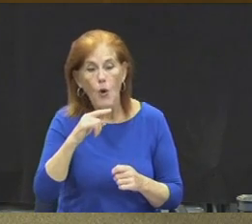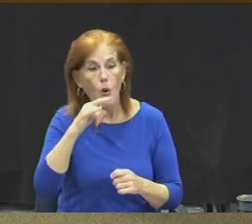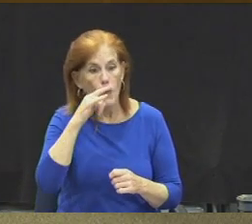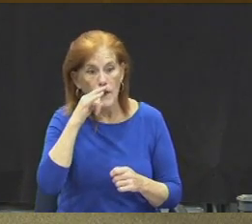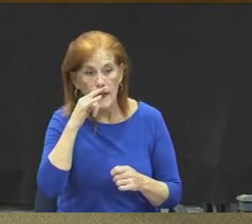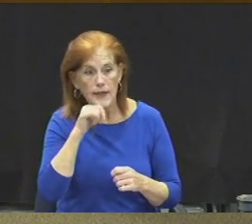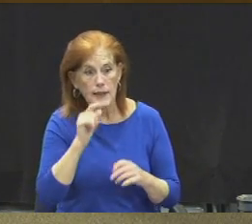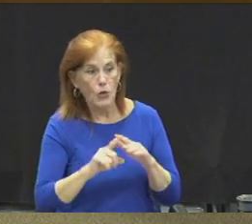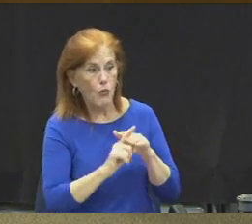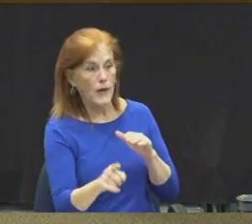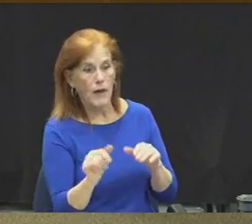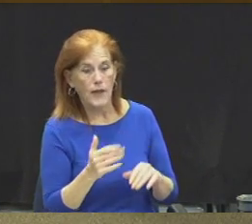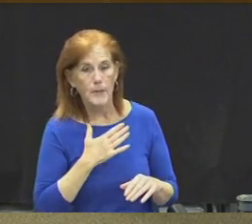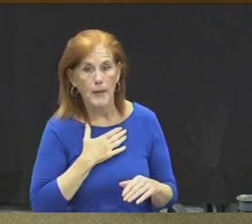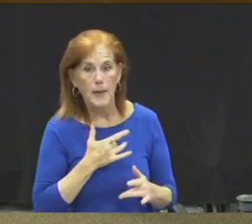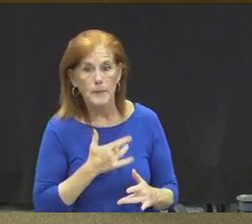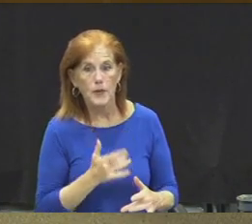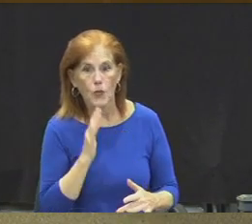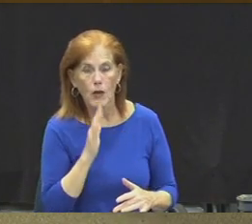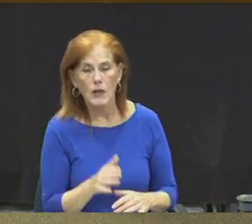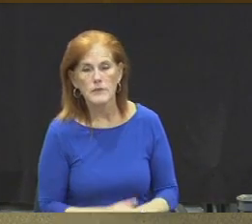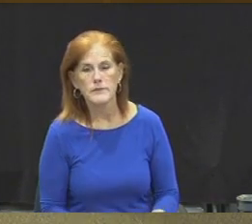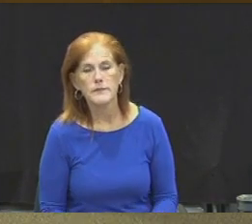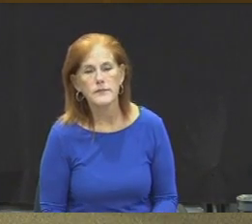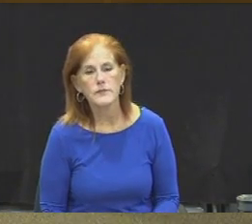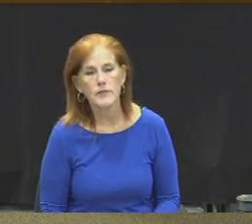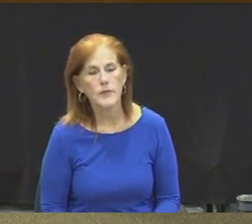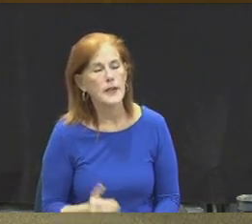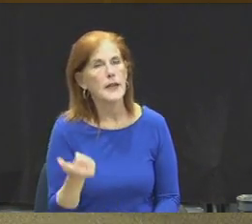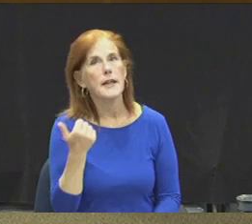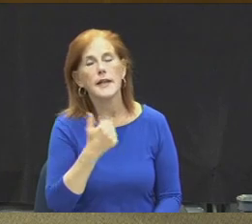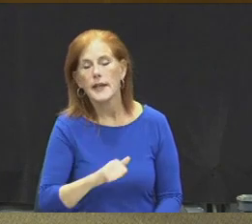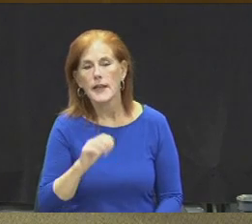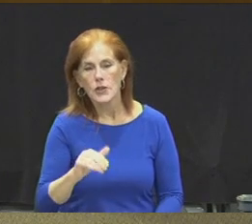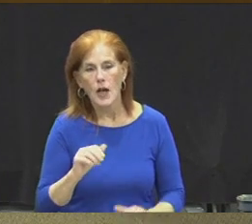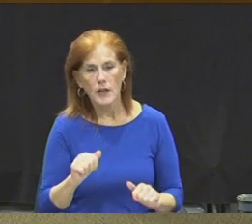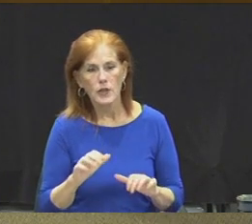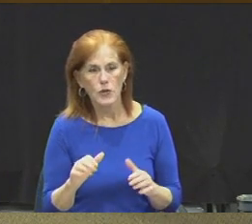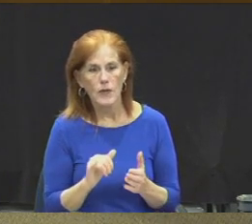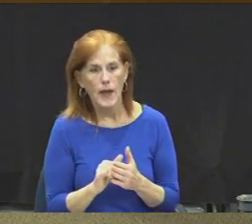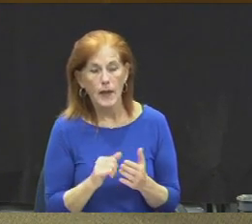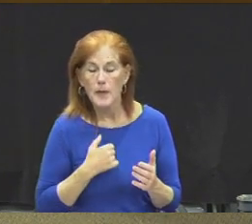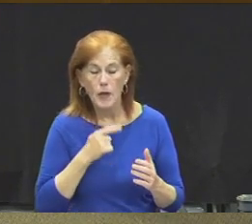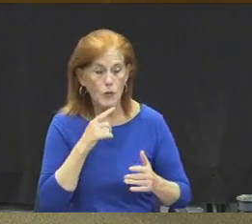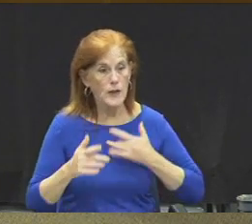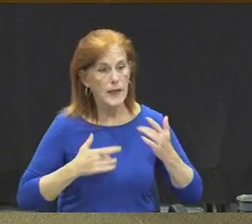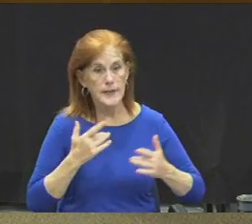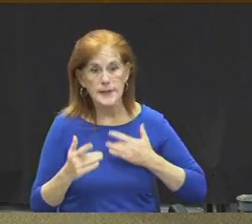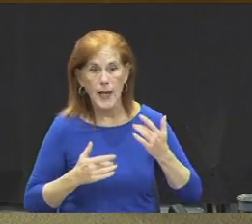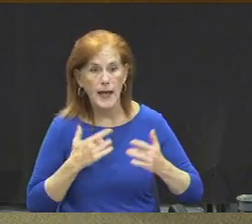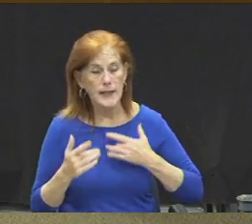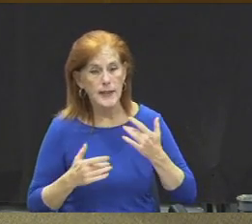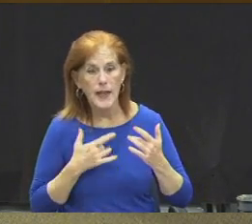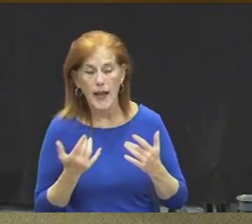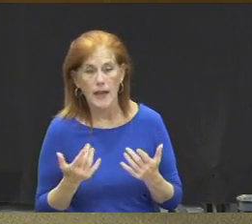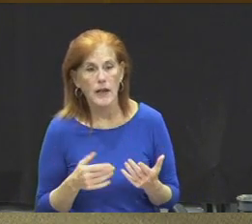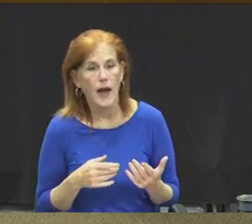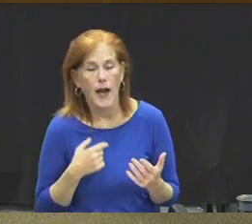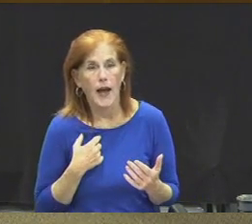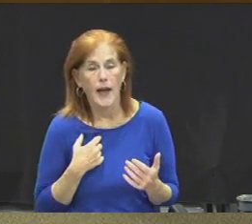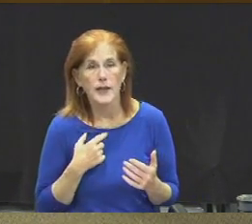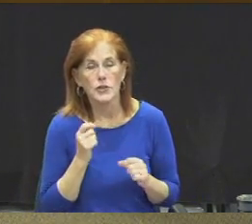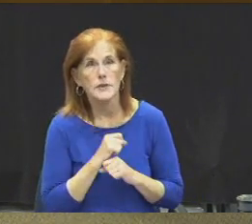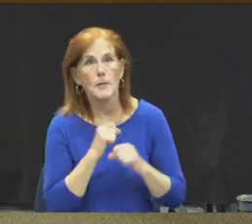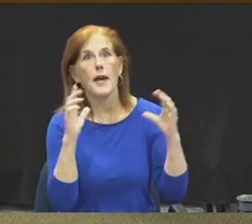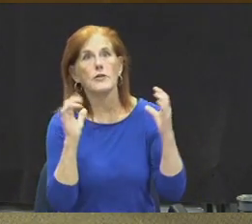mine. Well, yeah. Well, down the any child could do that. They could be really excited. Yeah. I could just